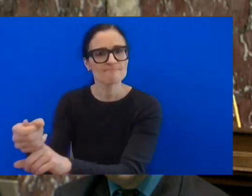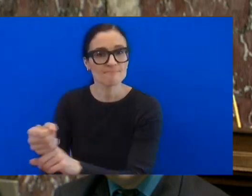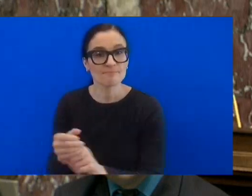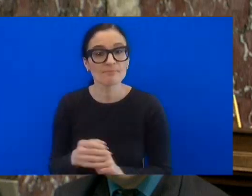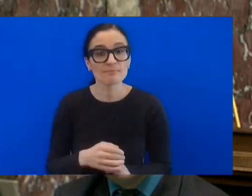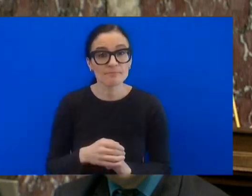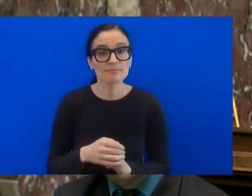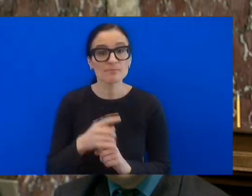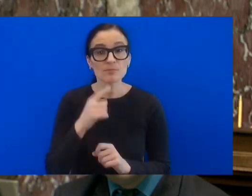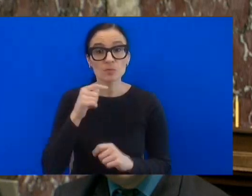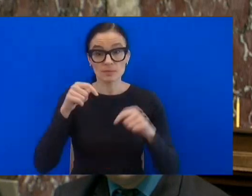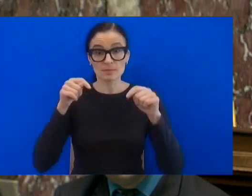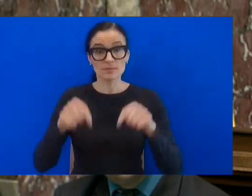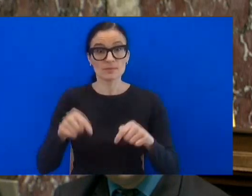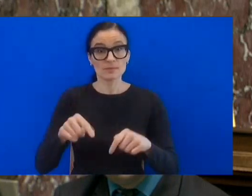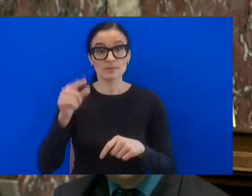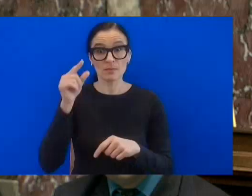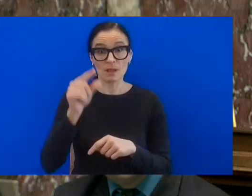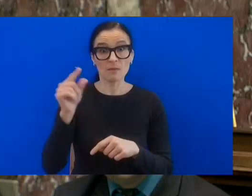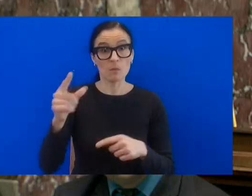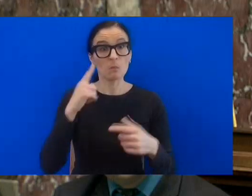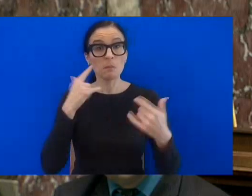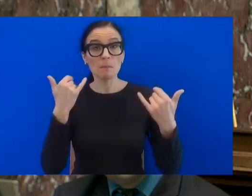people's lives.